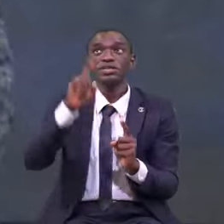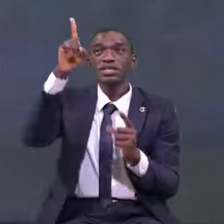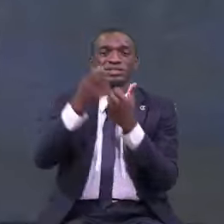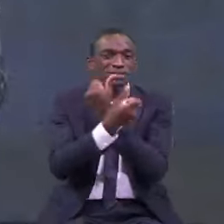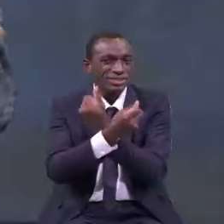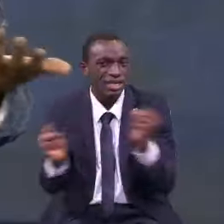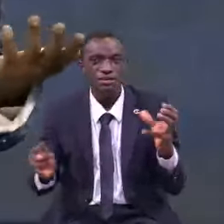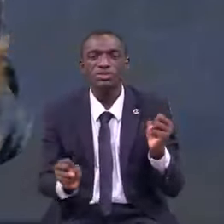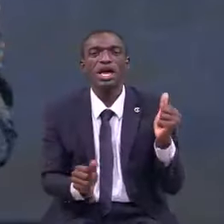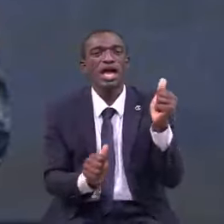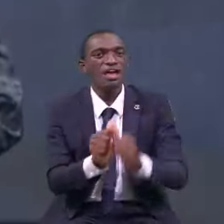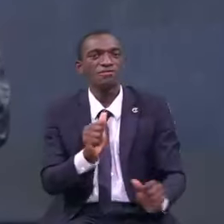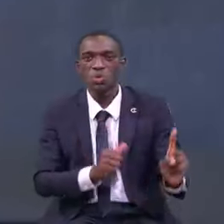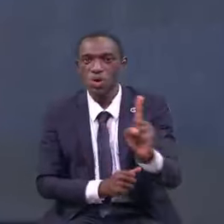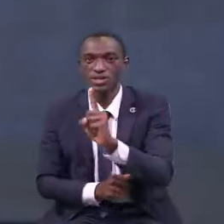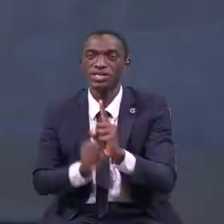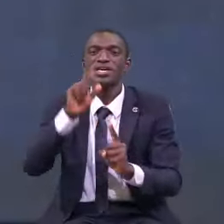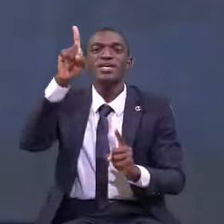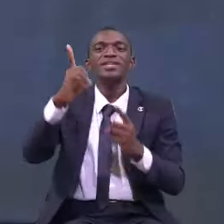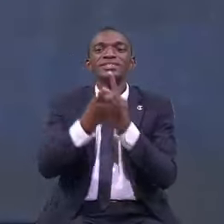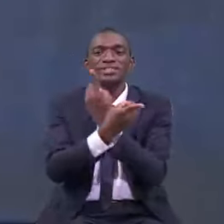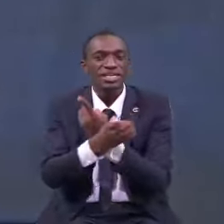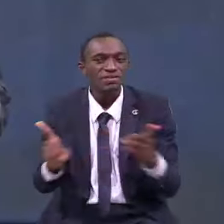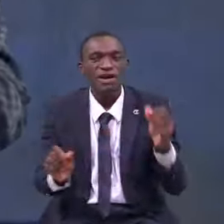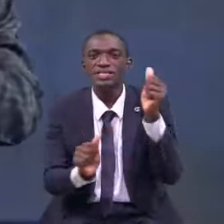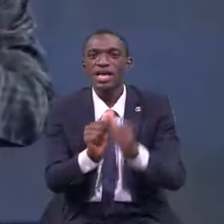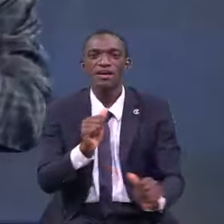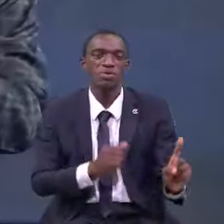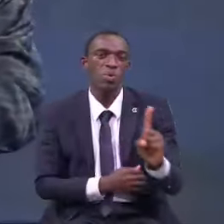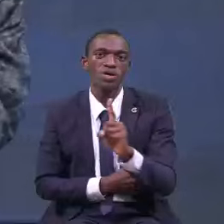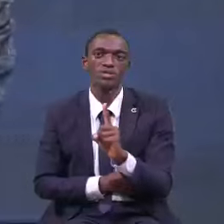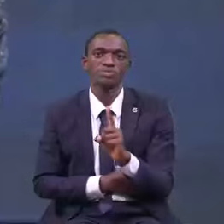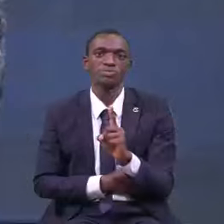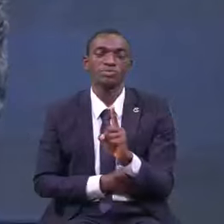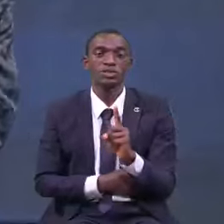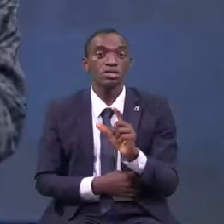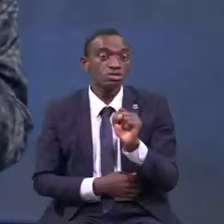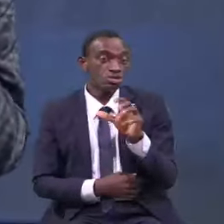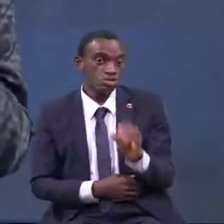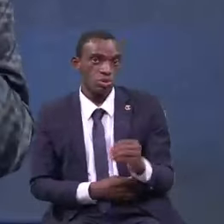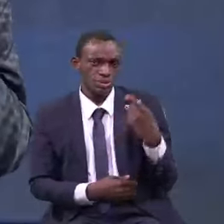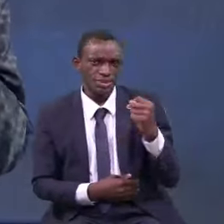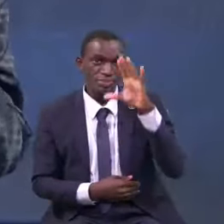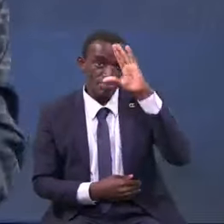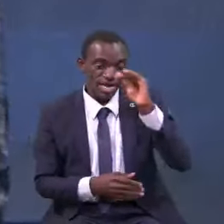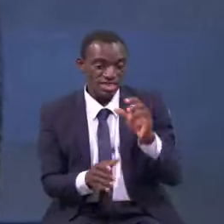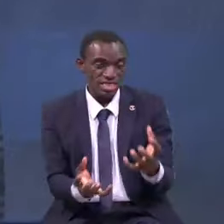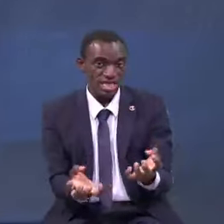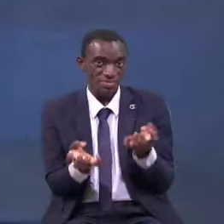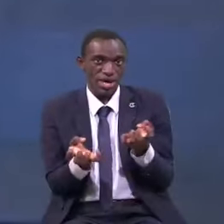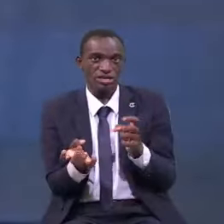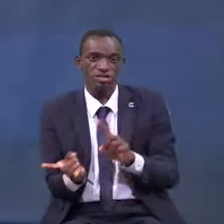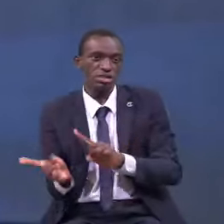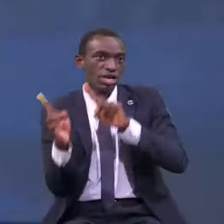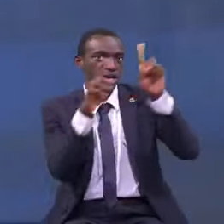everyone, delivers everyone. So the leper came unto him.